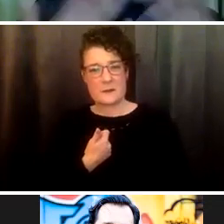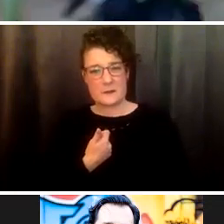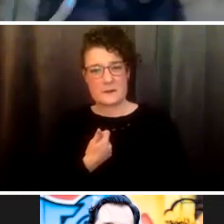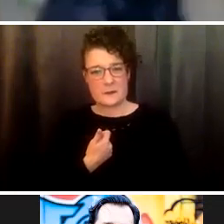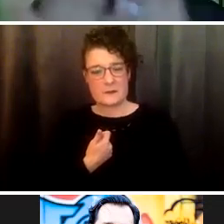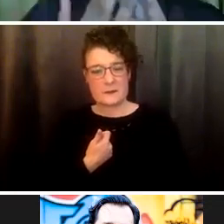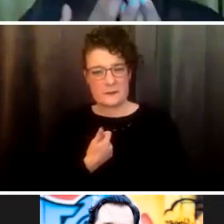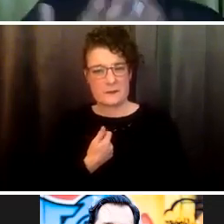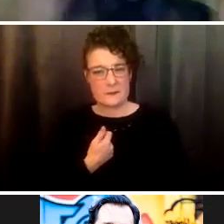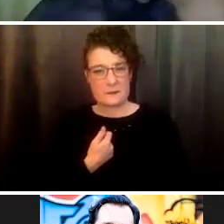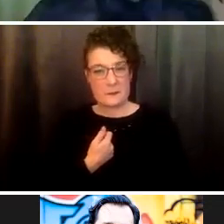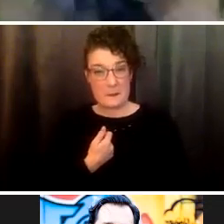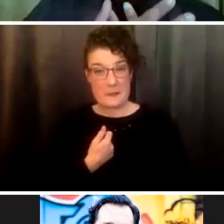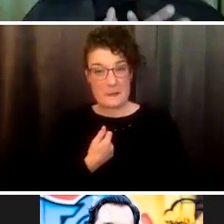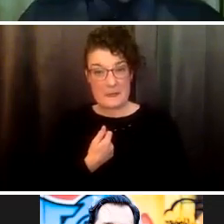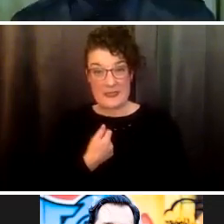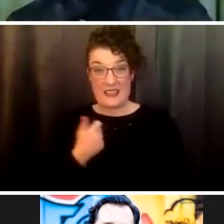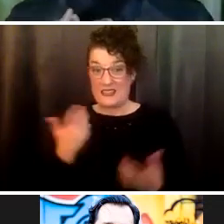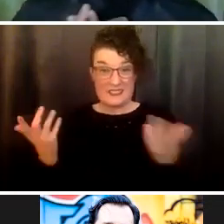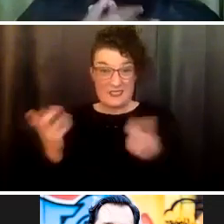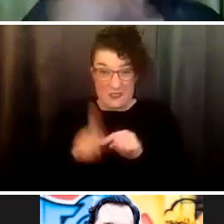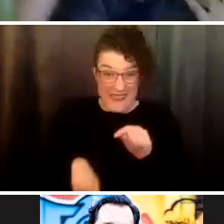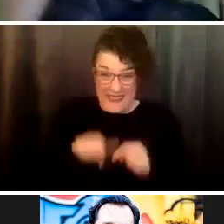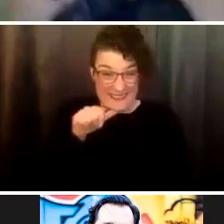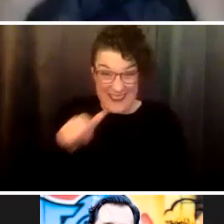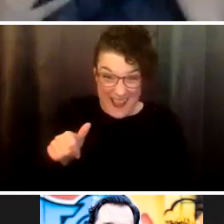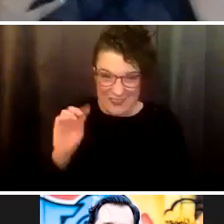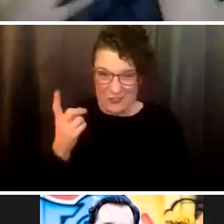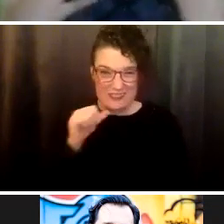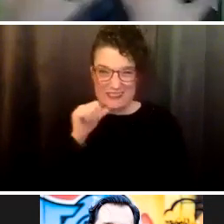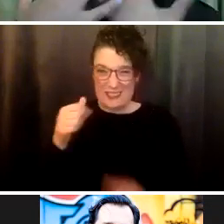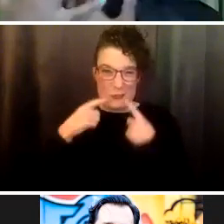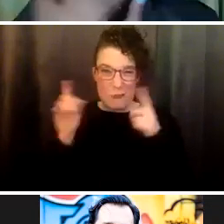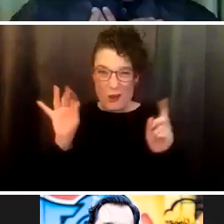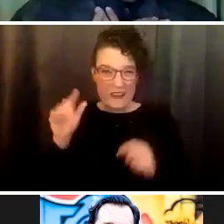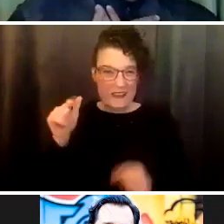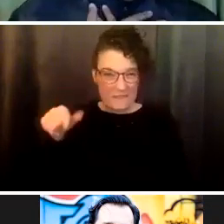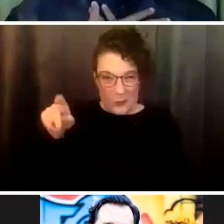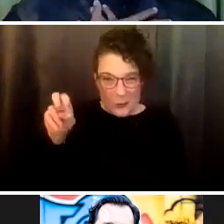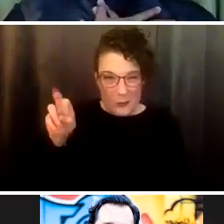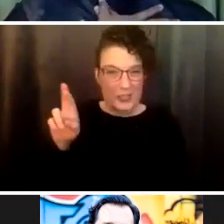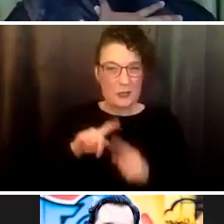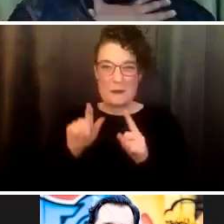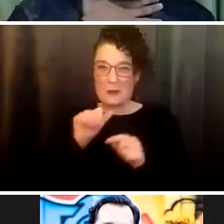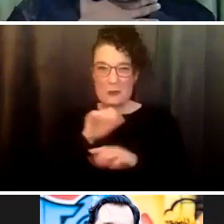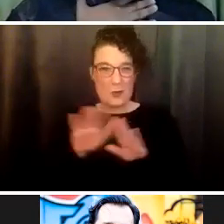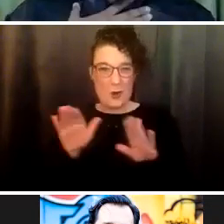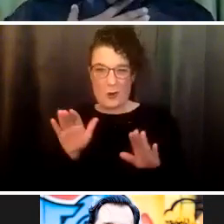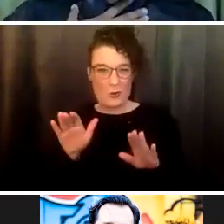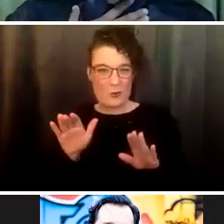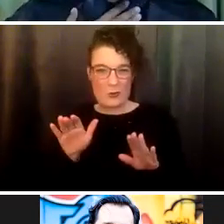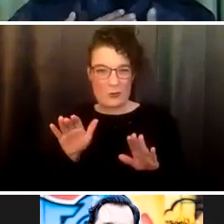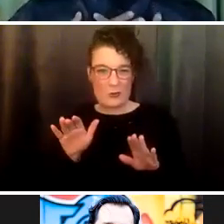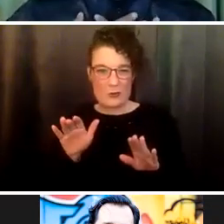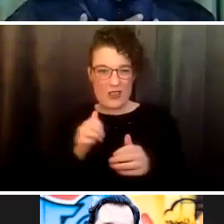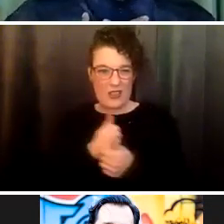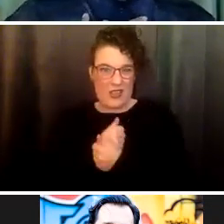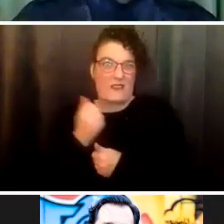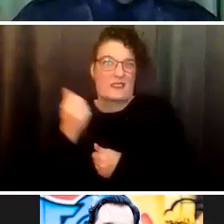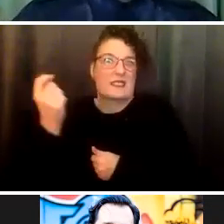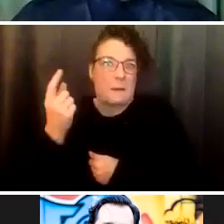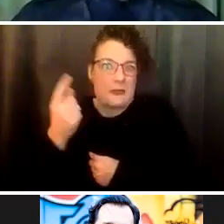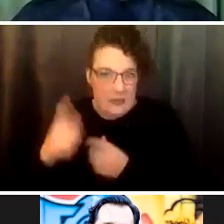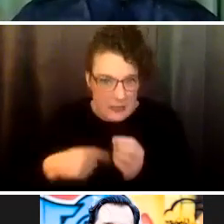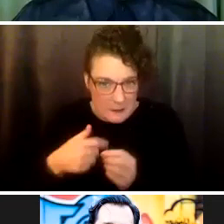know, you can't not, you know, it just doesn't work if you're queer and you don't love something about